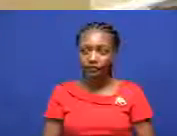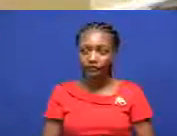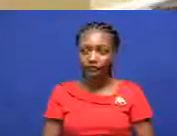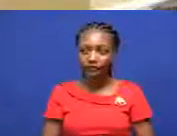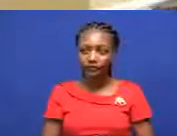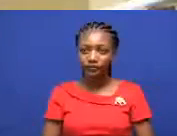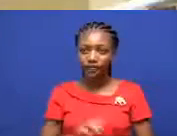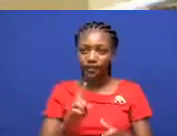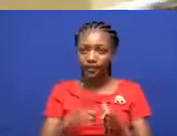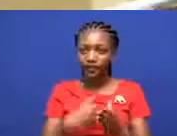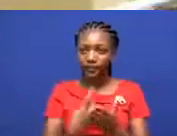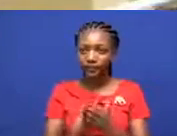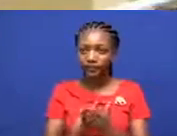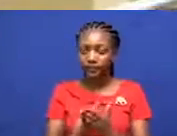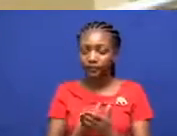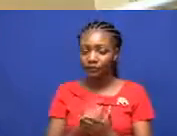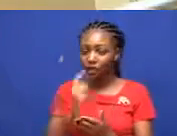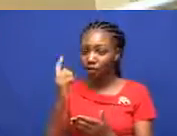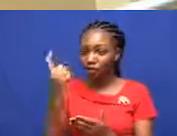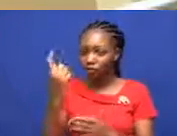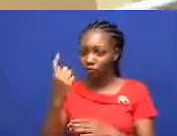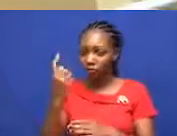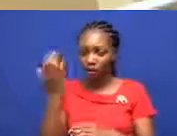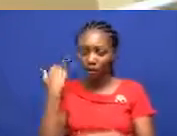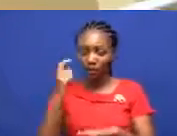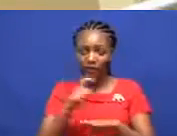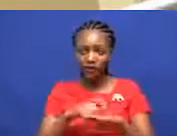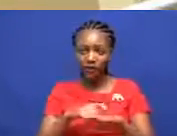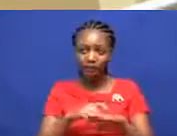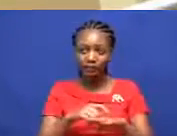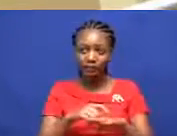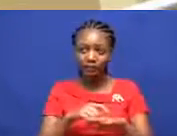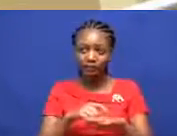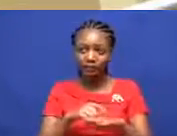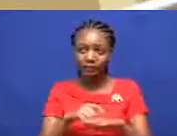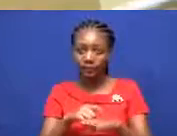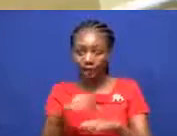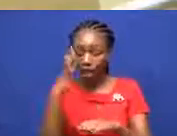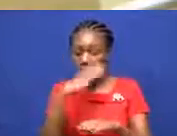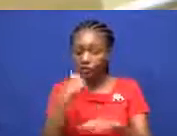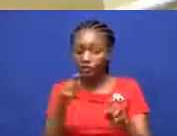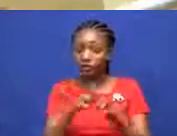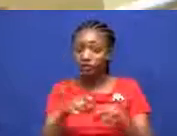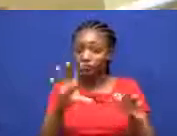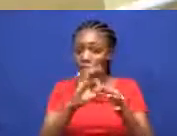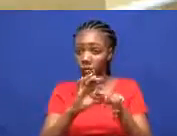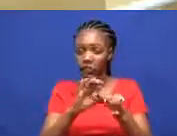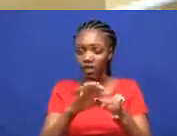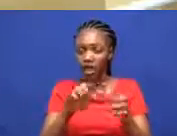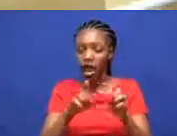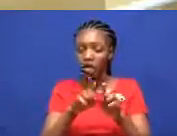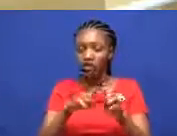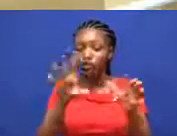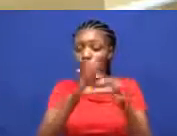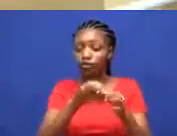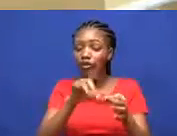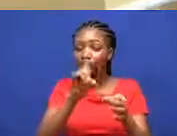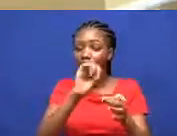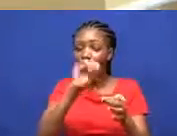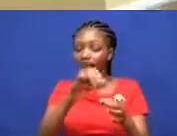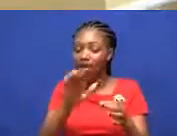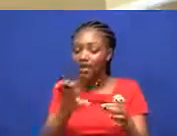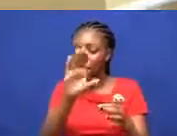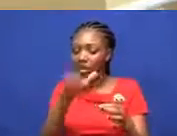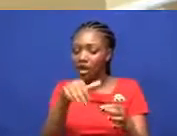The DJ, who was once a protege of another of Kenya's breakthrough DJs, DJ Son, remains grateful to